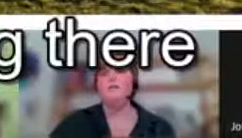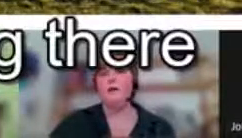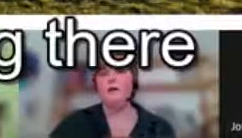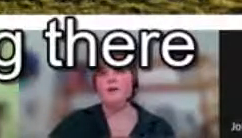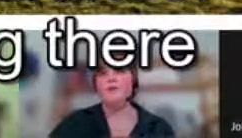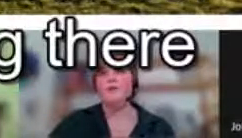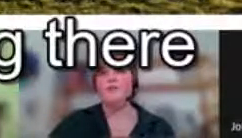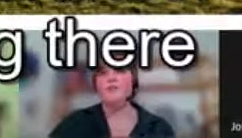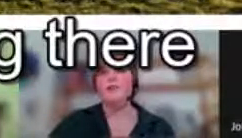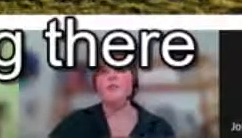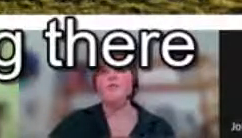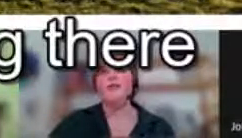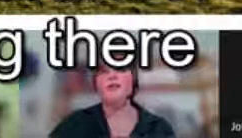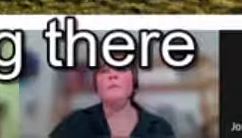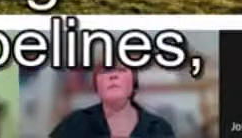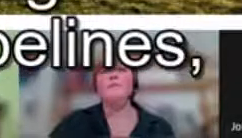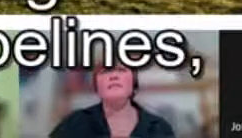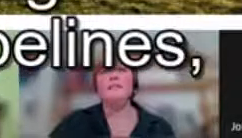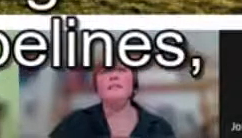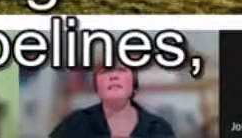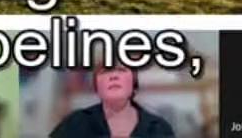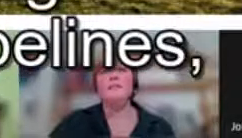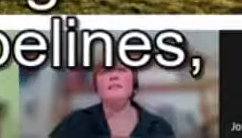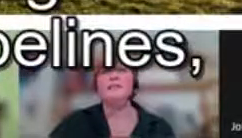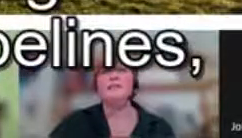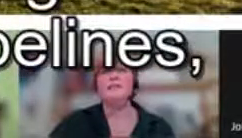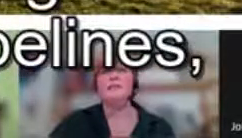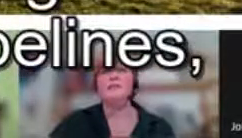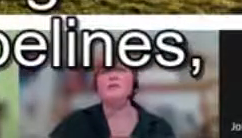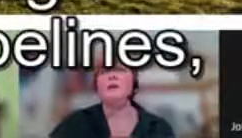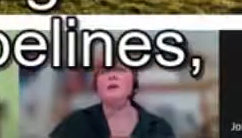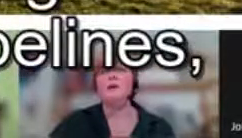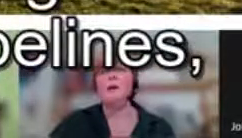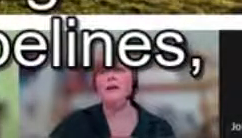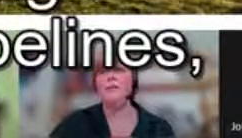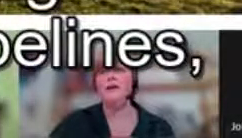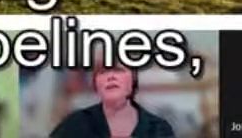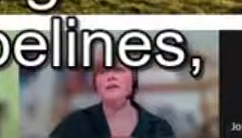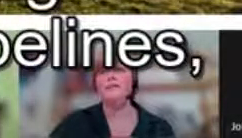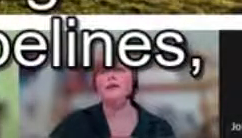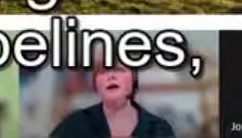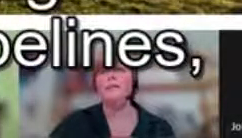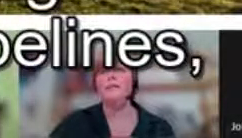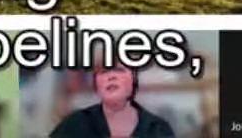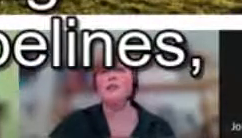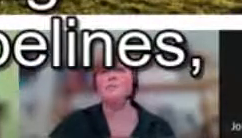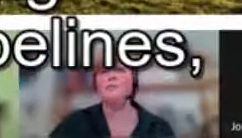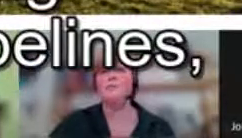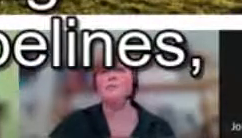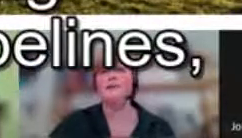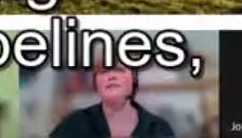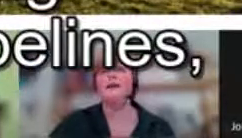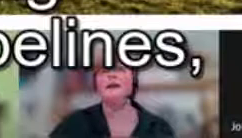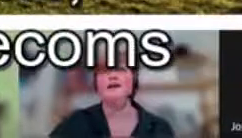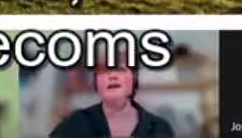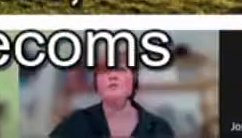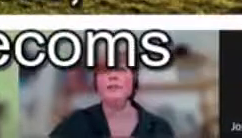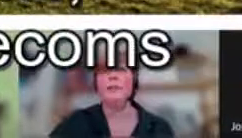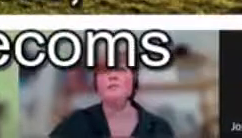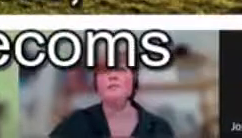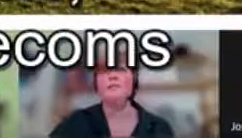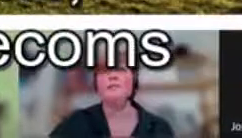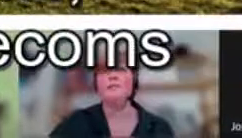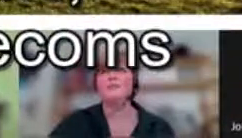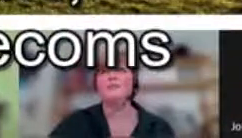Along the proposed Lower Thames Crossing, there are a number of existing utilities, including overhead power lines, high-pressure gas pipelines,